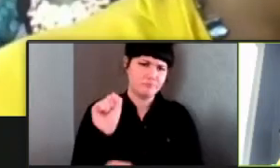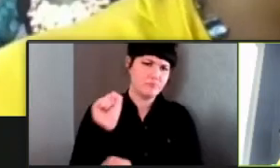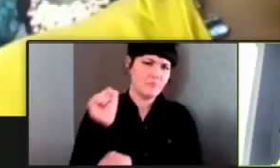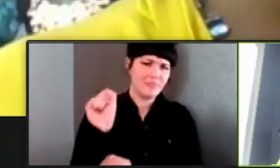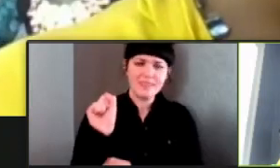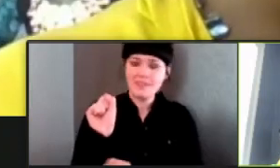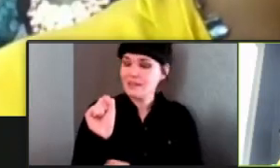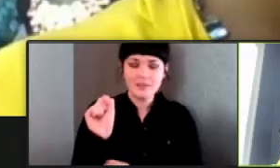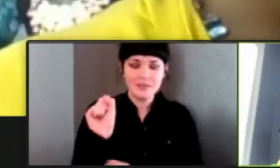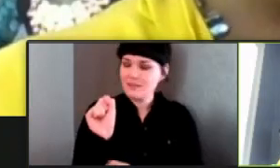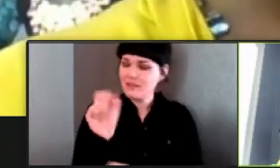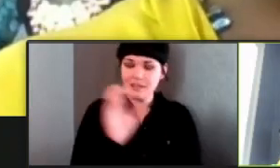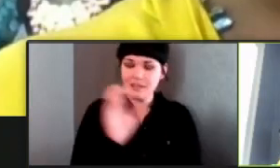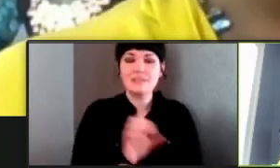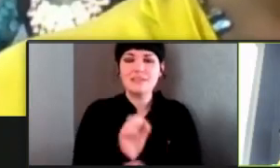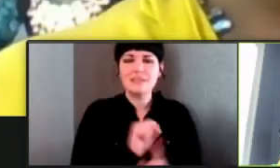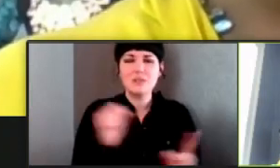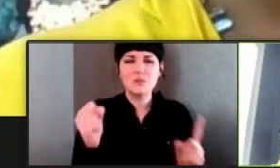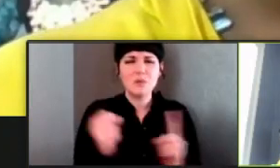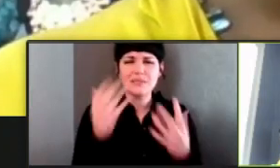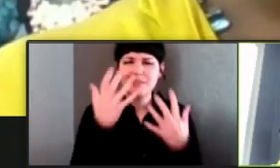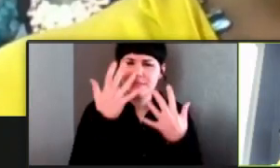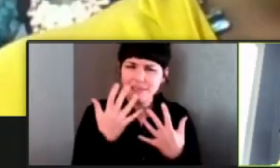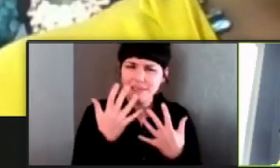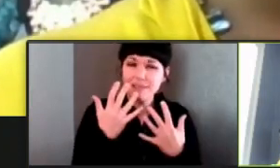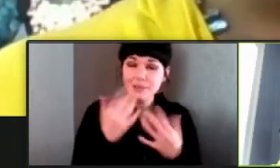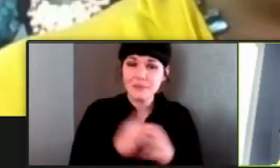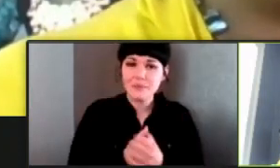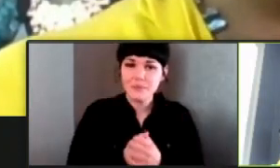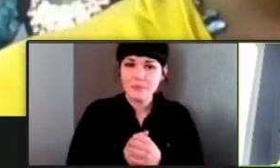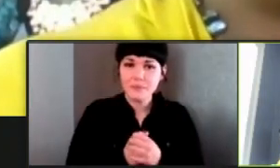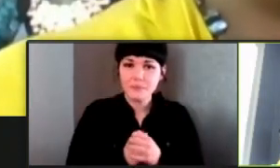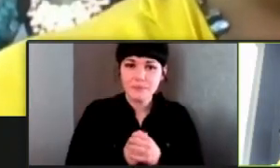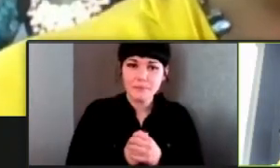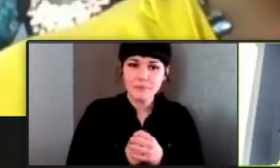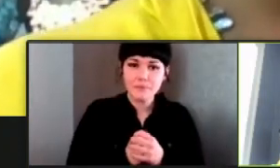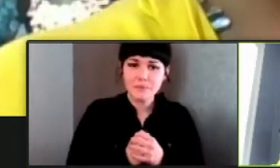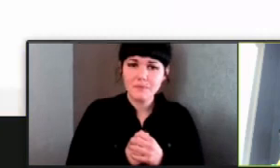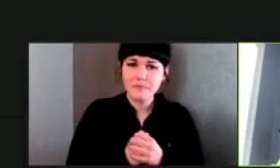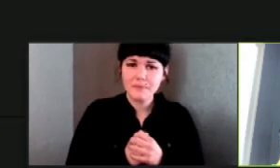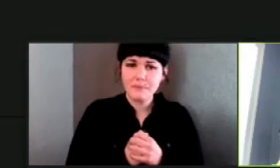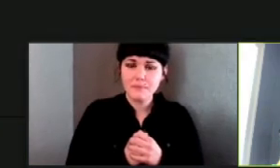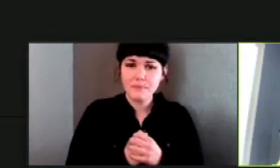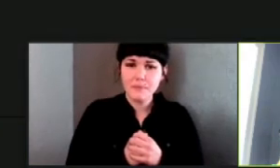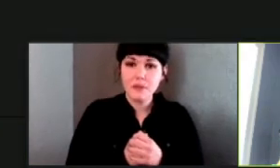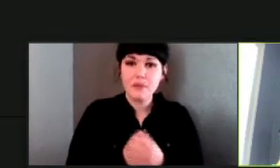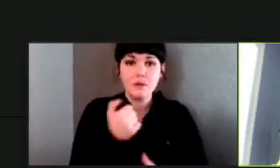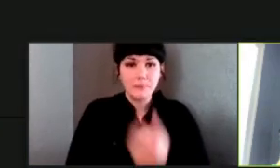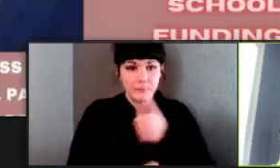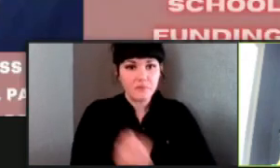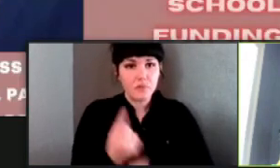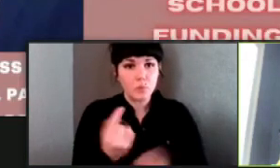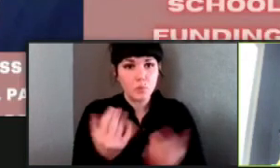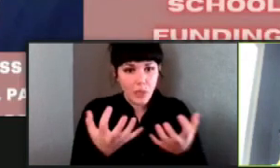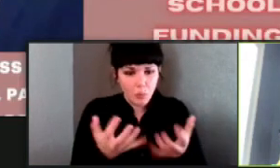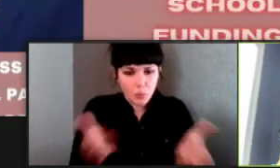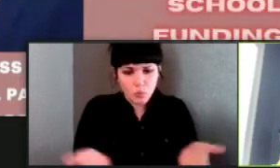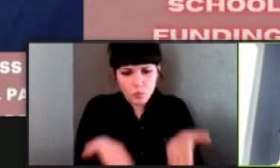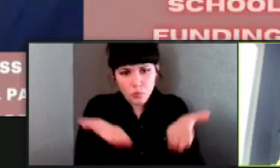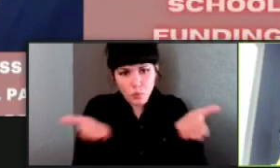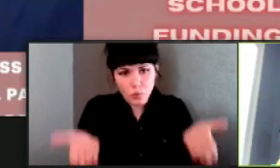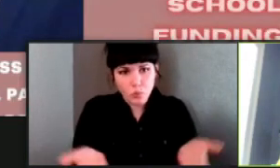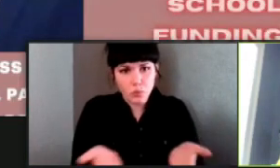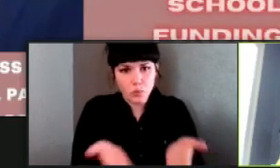I want to just encourage everybody, and I do believe we do have some information that we will put up on the